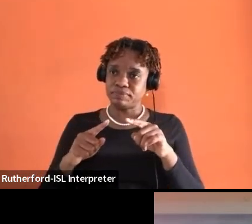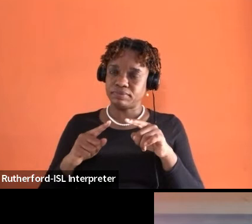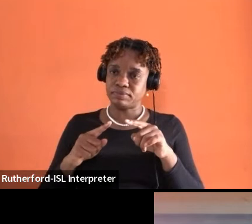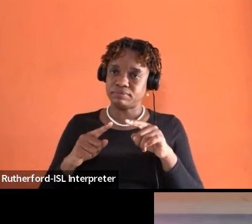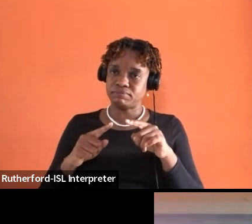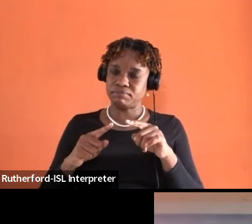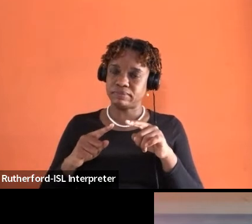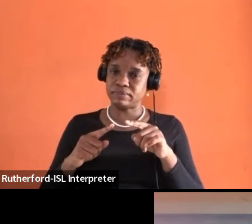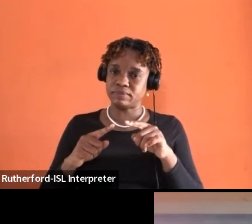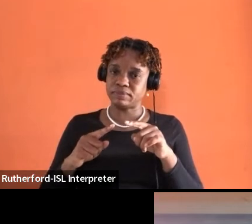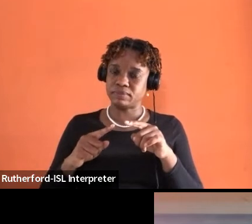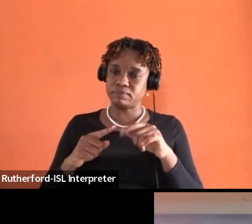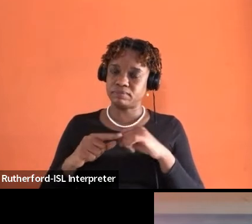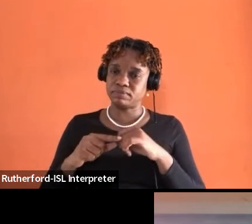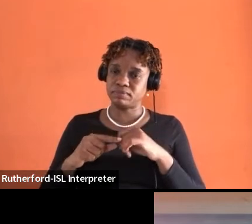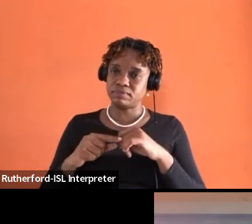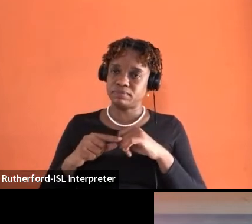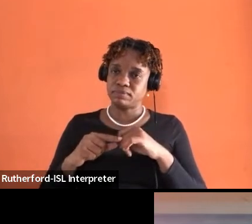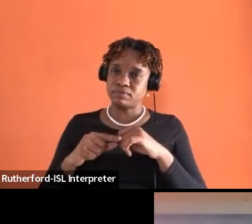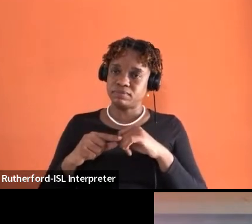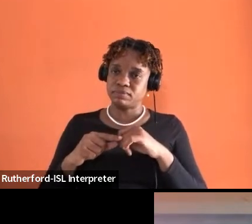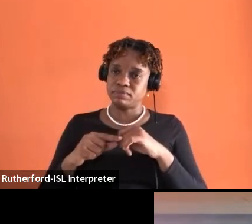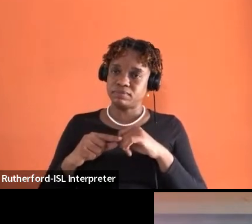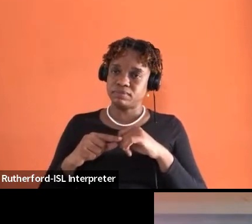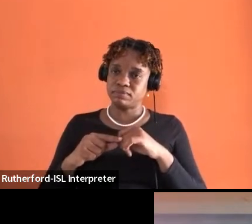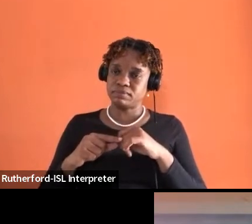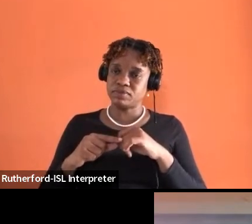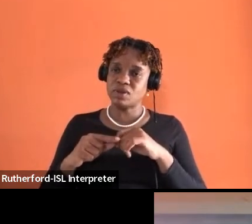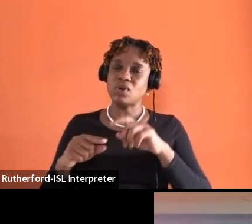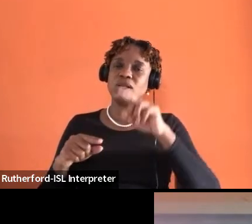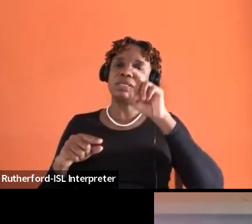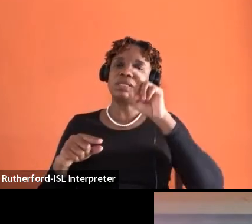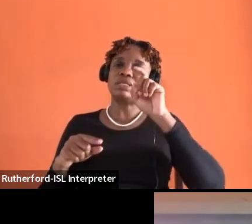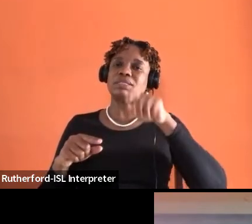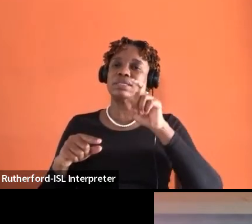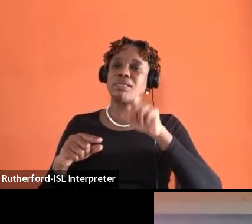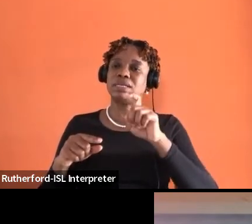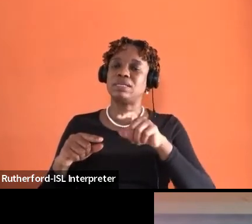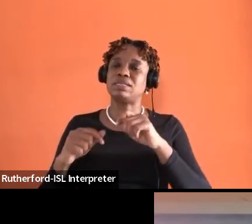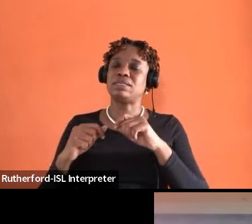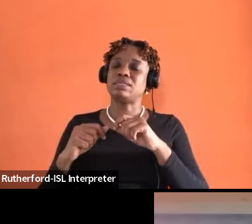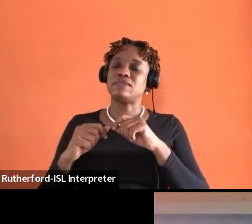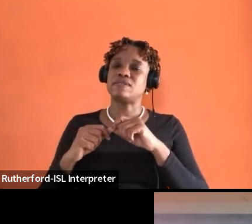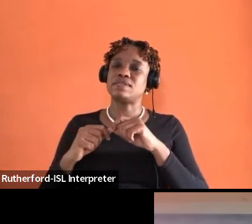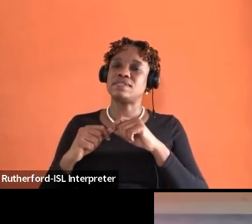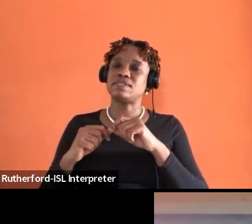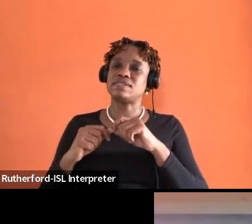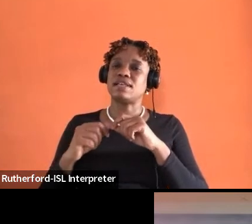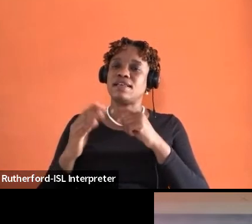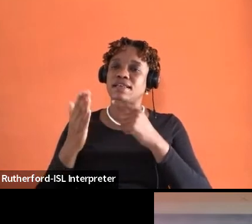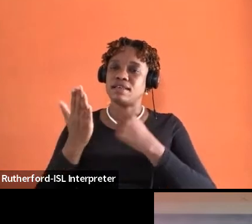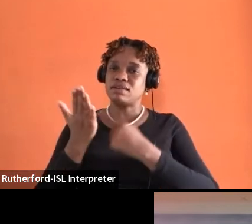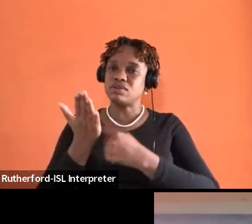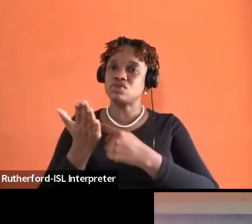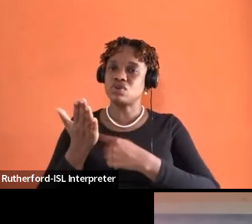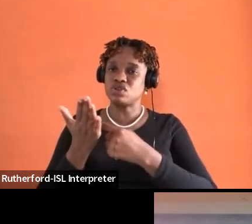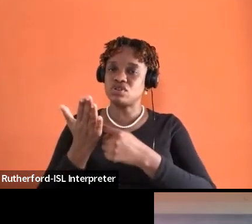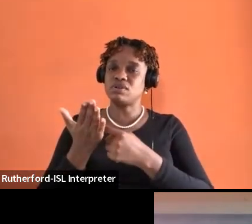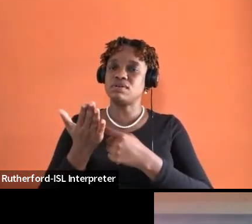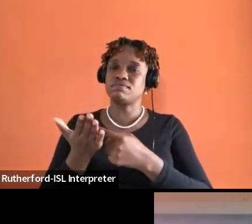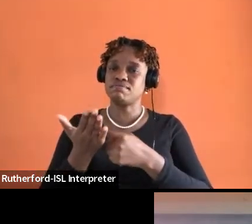for ongoing discourse as it relates to the health needs of persons